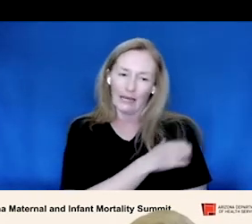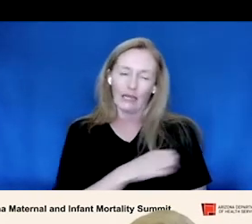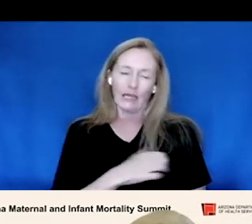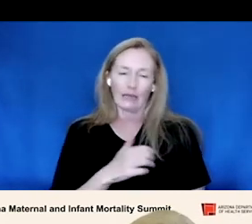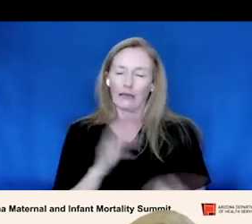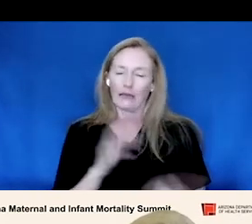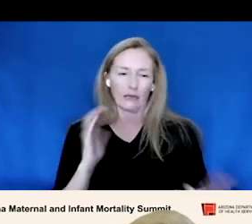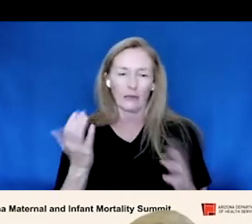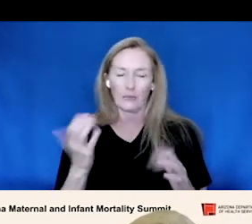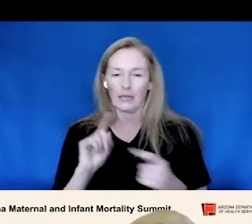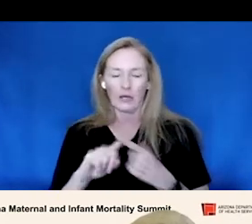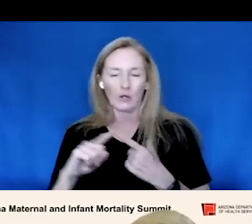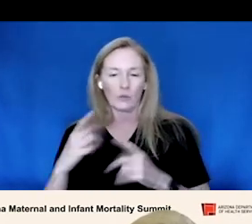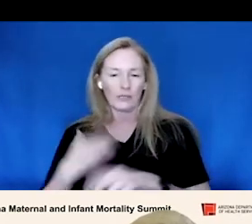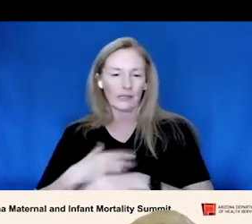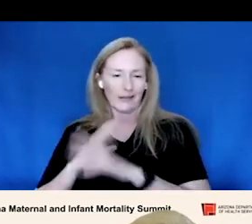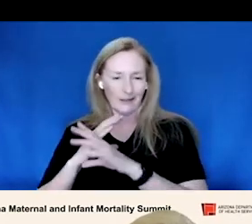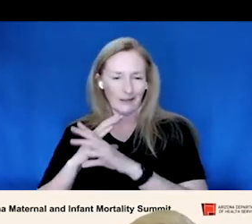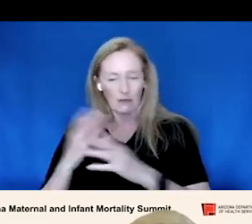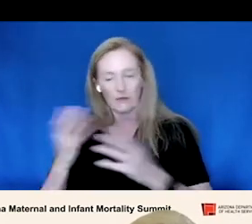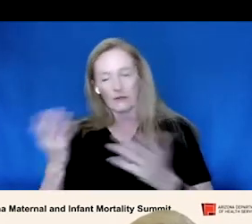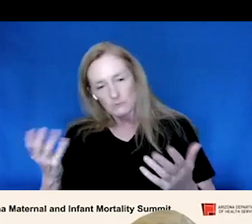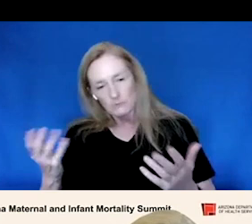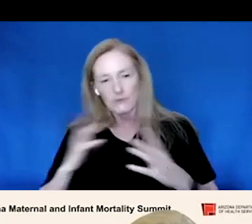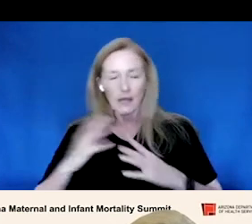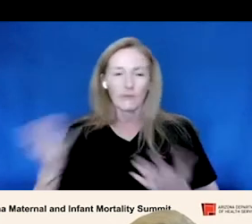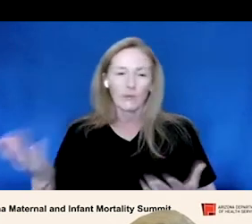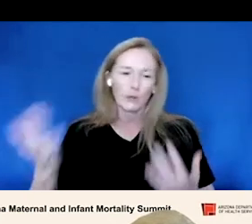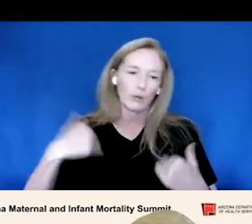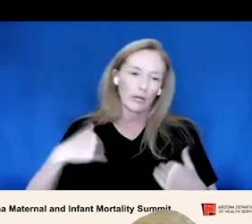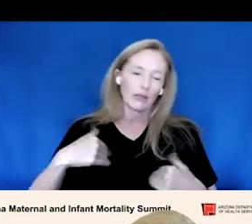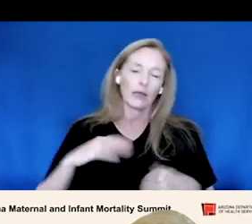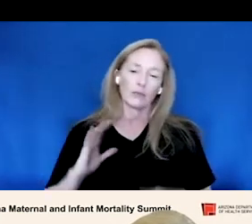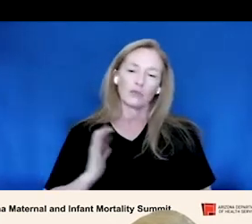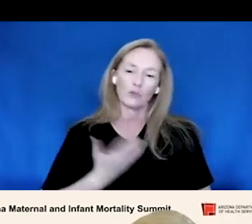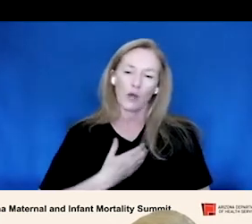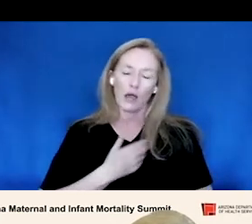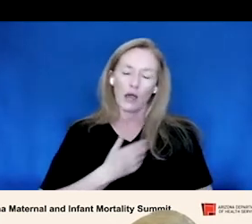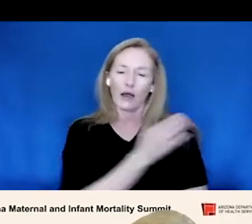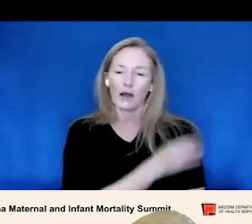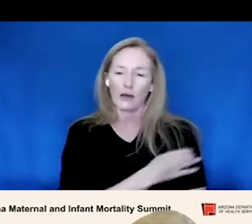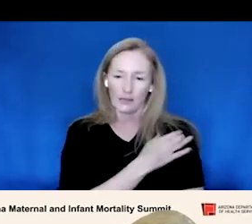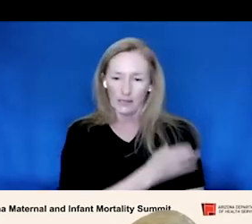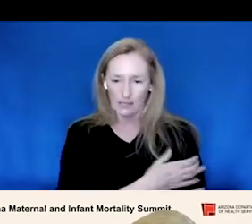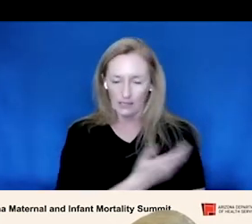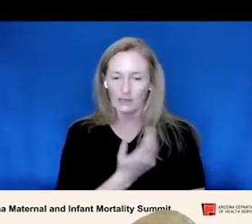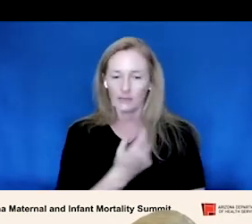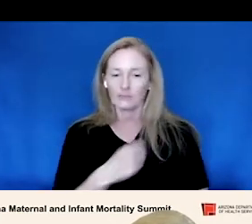them into, our clinic to be seen. They didn't really want to be seen over telehealth.